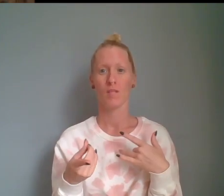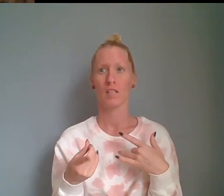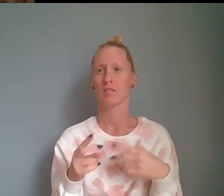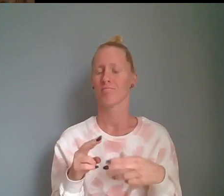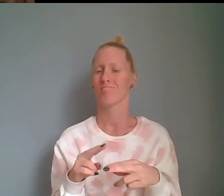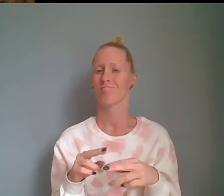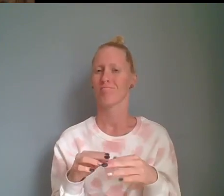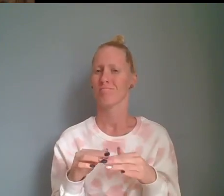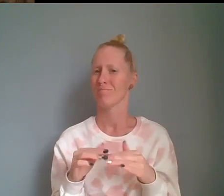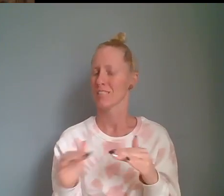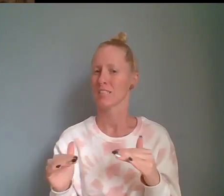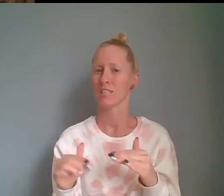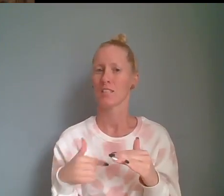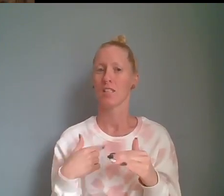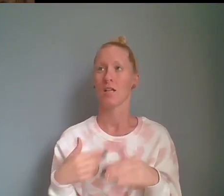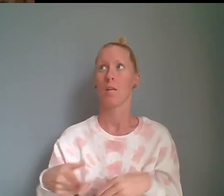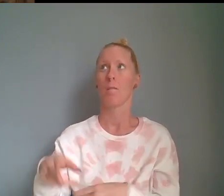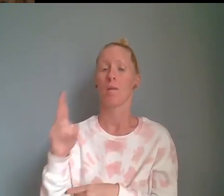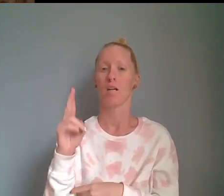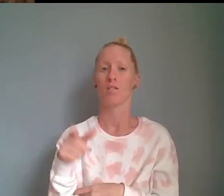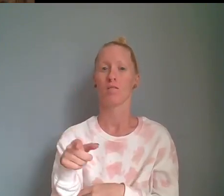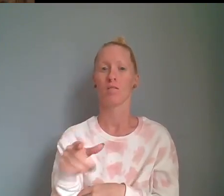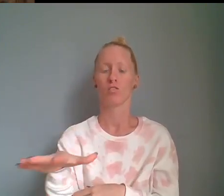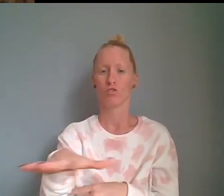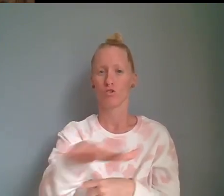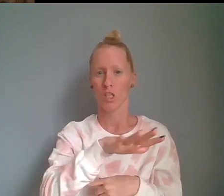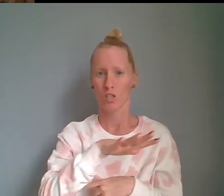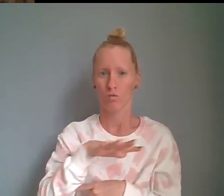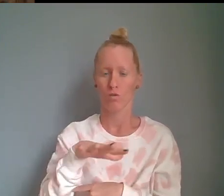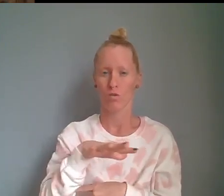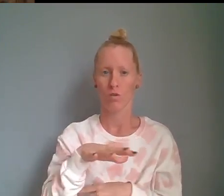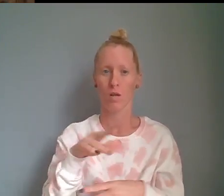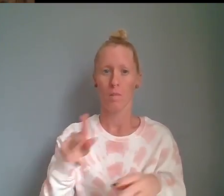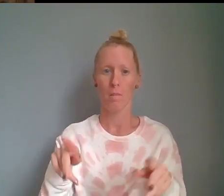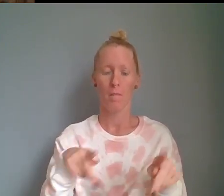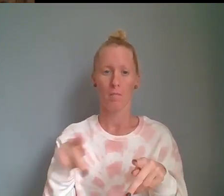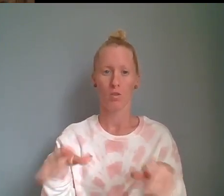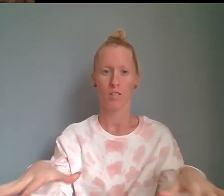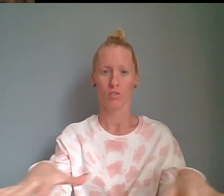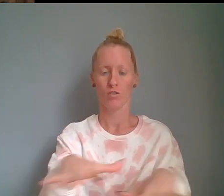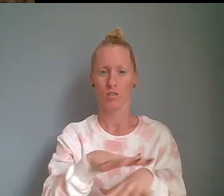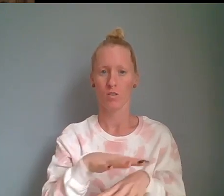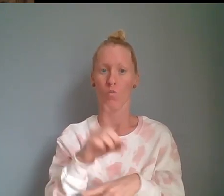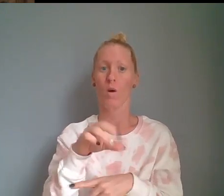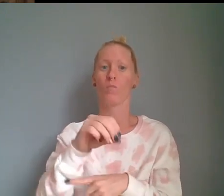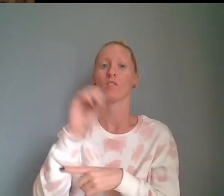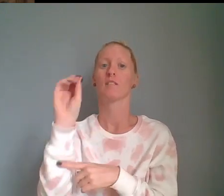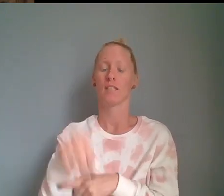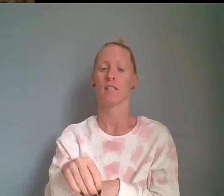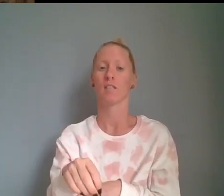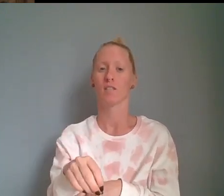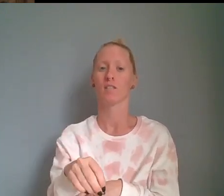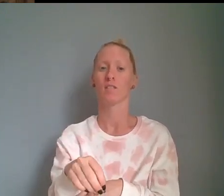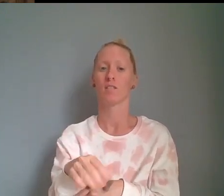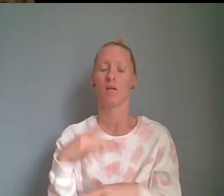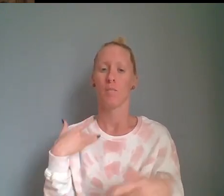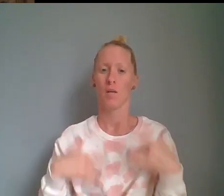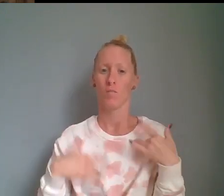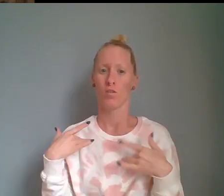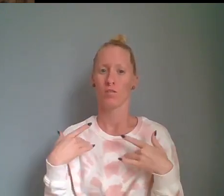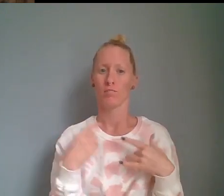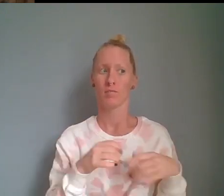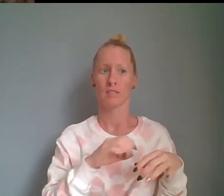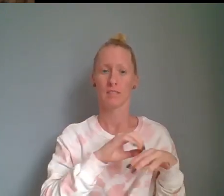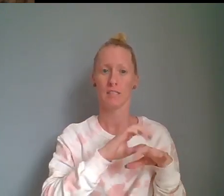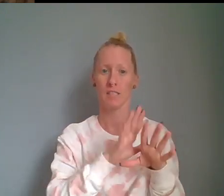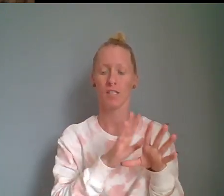barely above what's in the general population, which is about a 1% chance of getting the disorder. So it's very clear that bipolar disorder